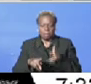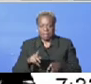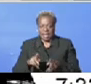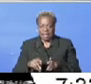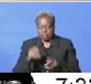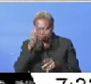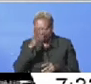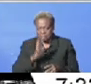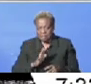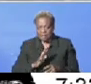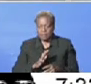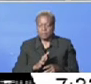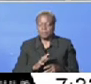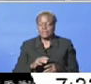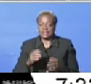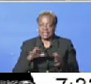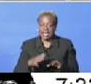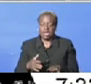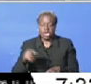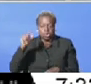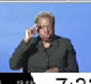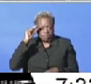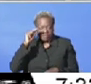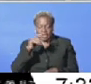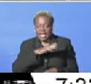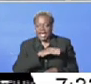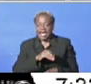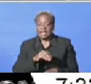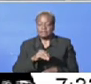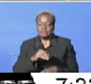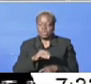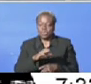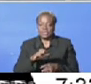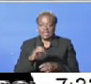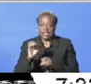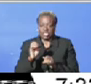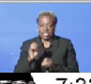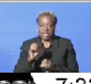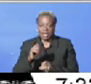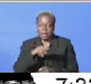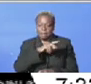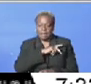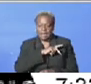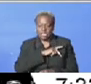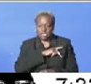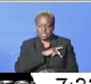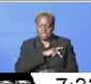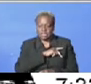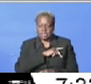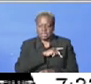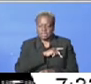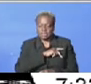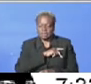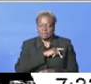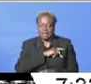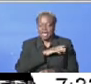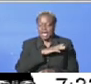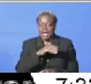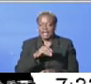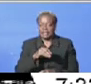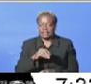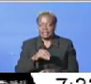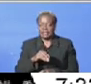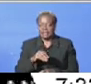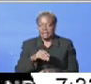Dr. Judson Eneas. Griffin, along with coastal engineer Carlos Palacios, insurance analyst Darren Rogers, and corporate executive